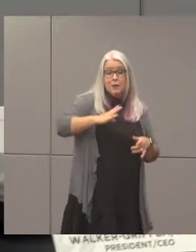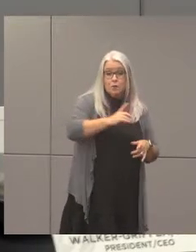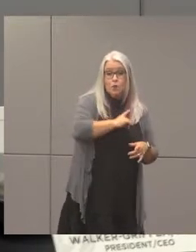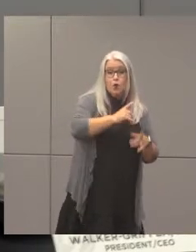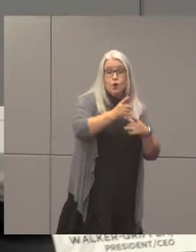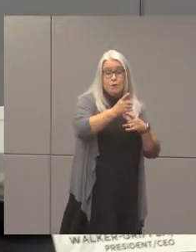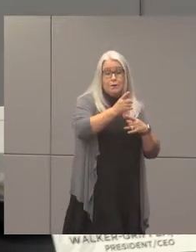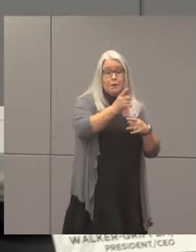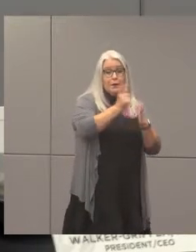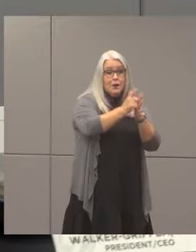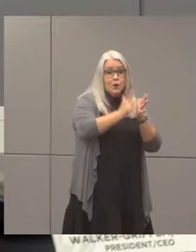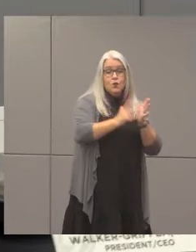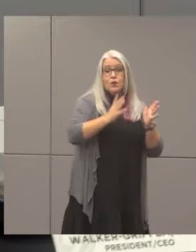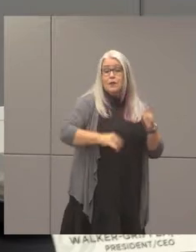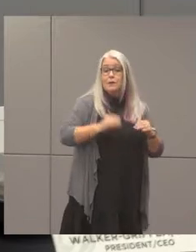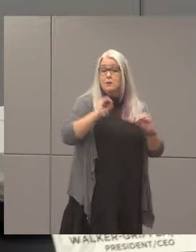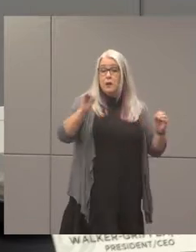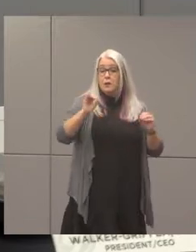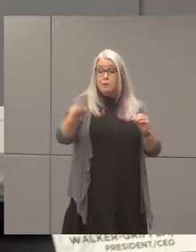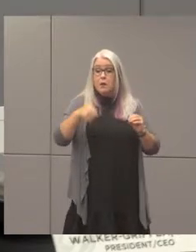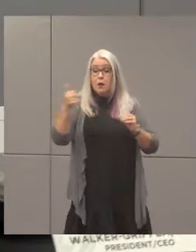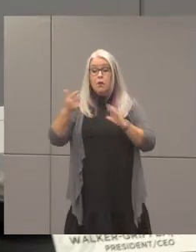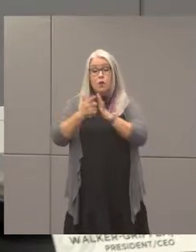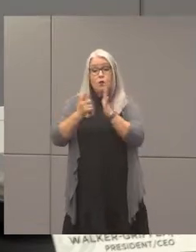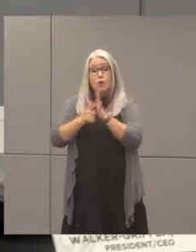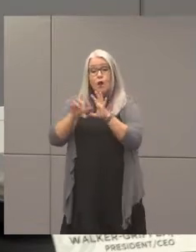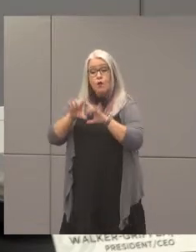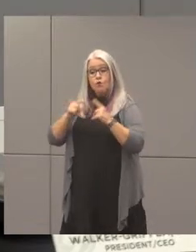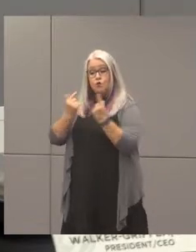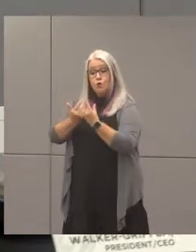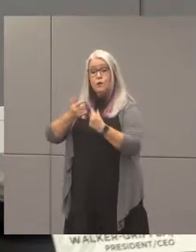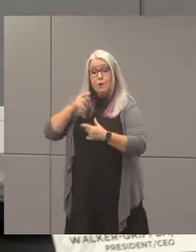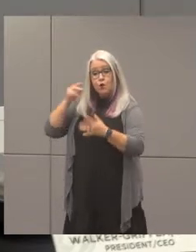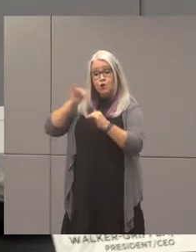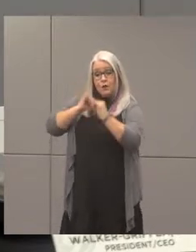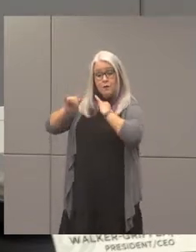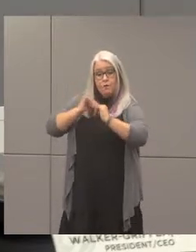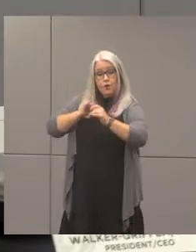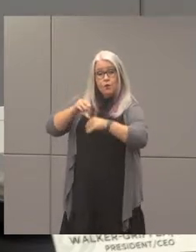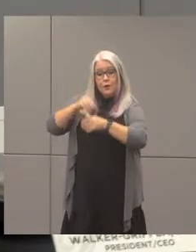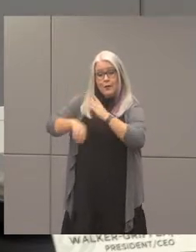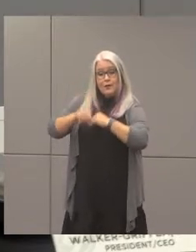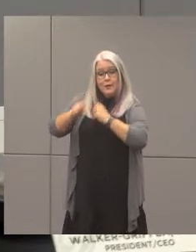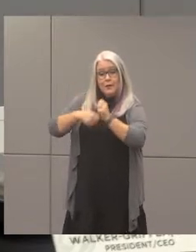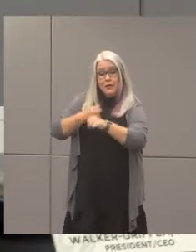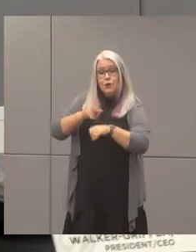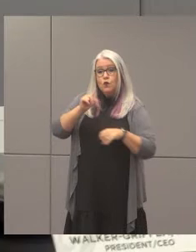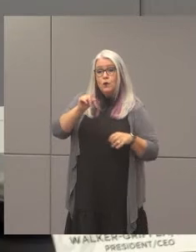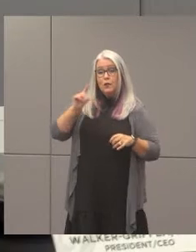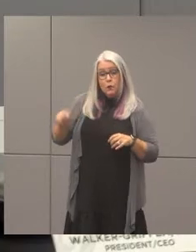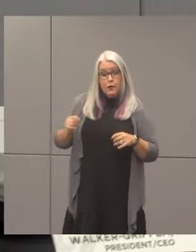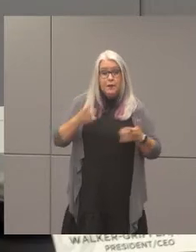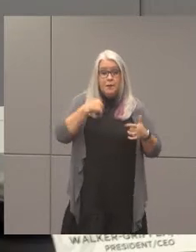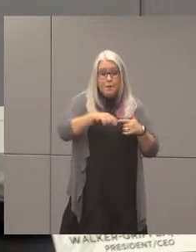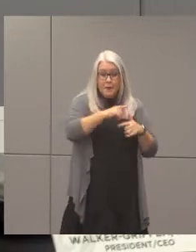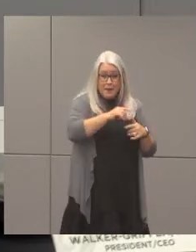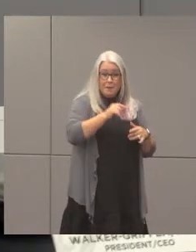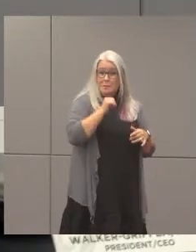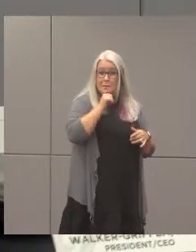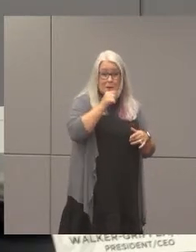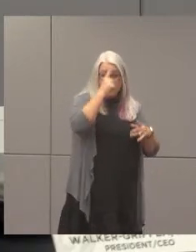Collins and Blaha, not any of the law firms that were interviewed in March 2020. The board failed to extend my contract on a 3-2 vote in